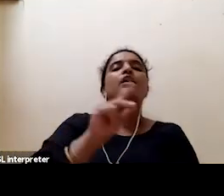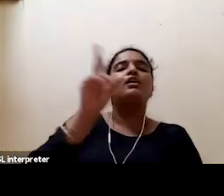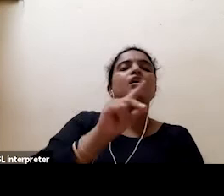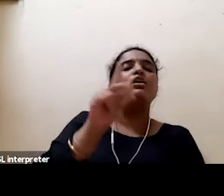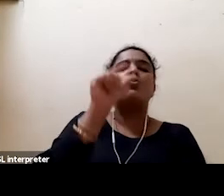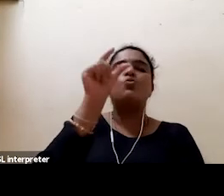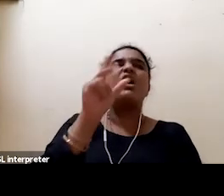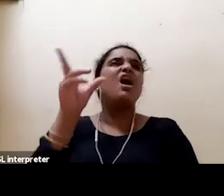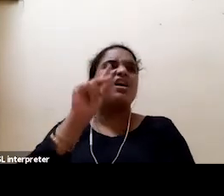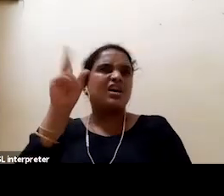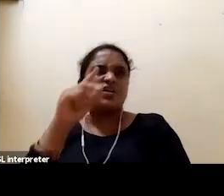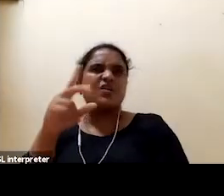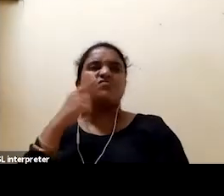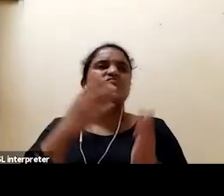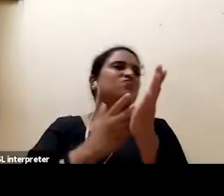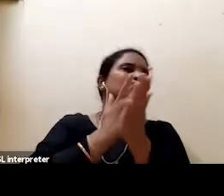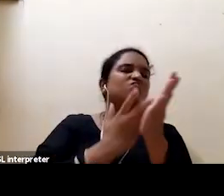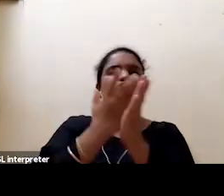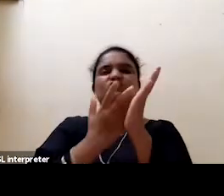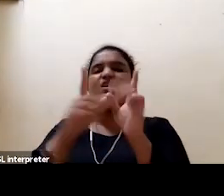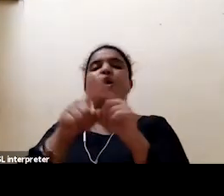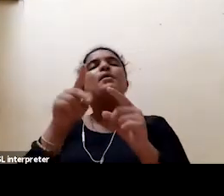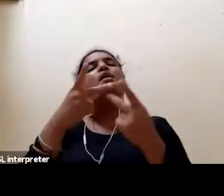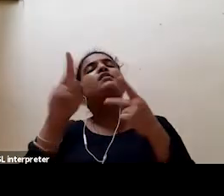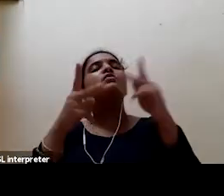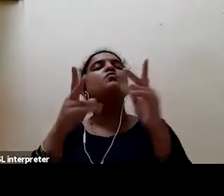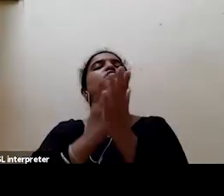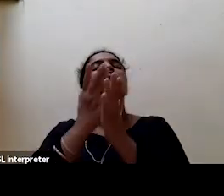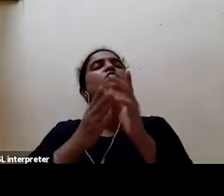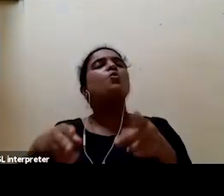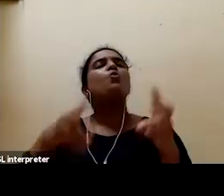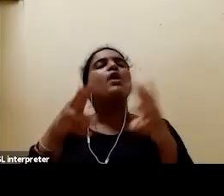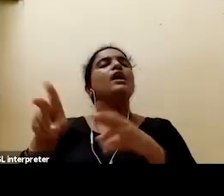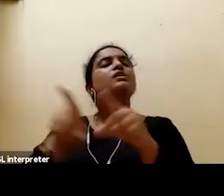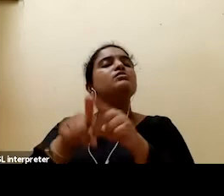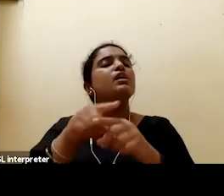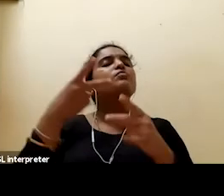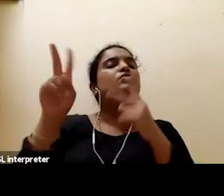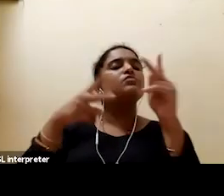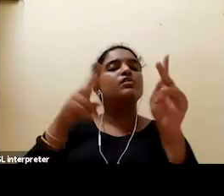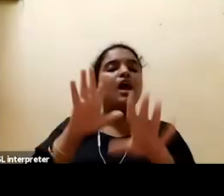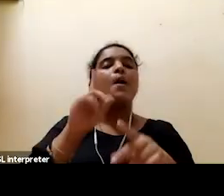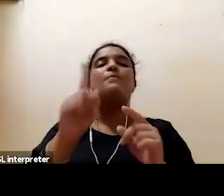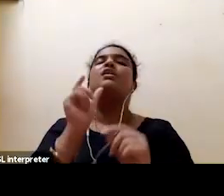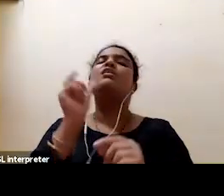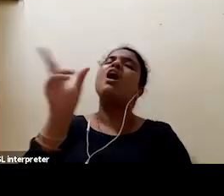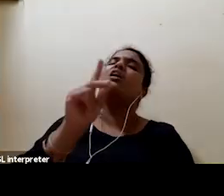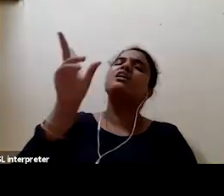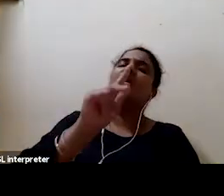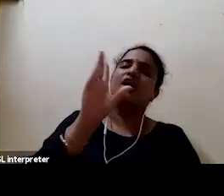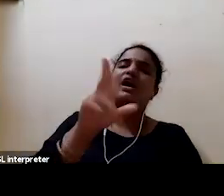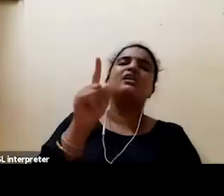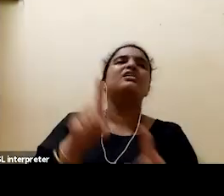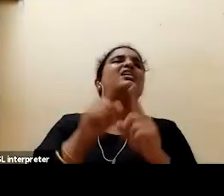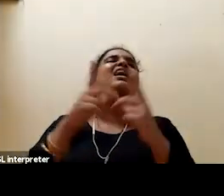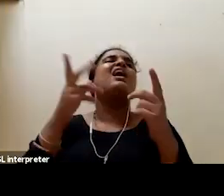same thing in different ways, and you're in the same sentence, you've repeated words, or sometimes like in a food writing, you're just saying delicious,